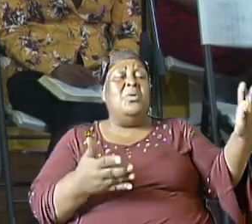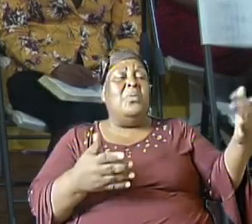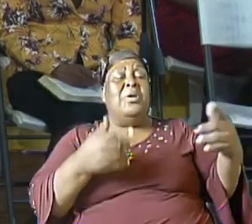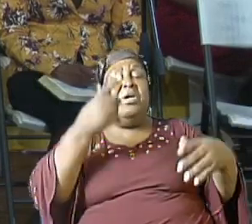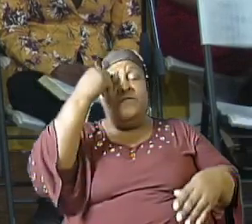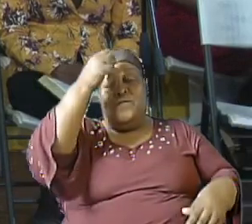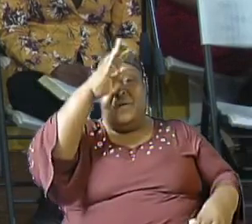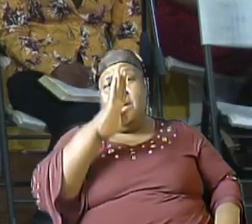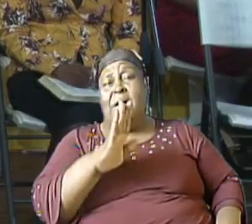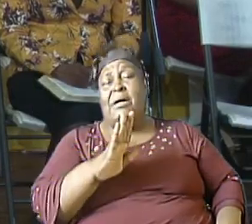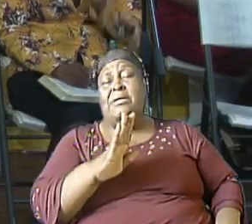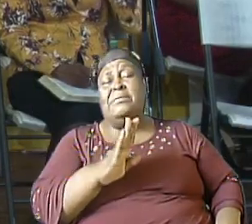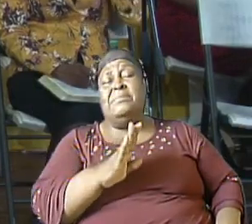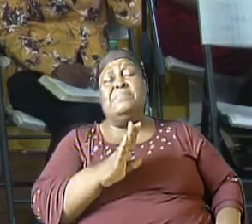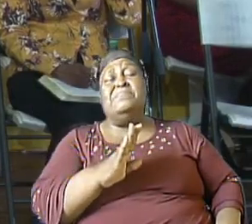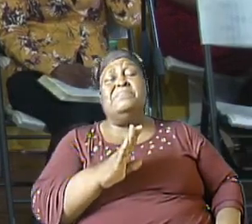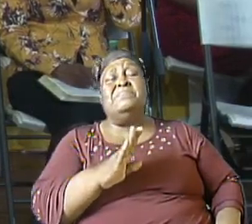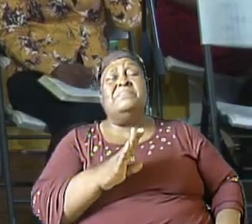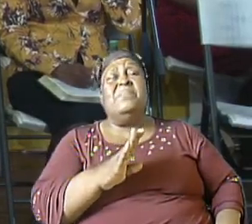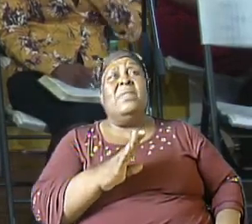him. Meaning,